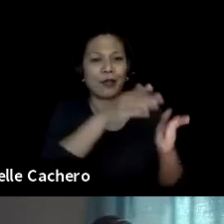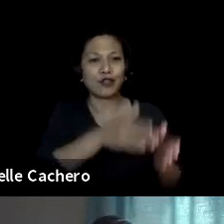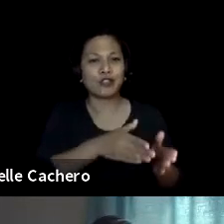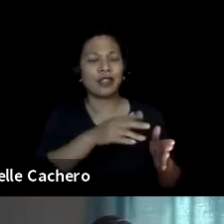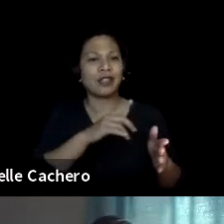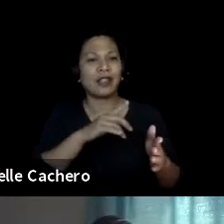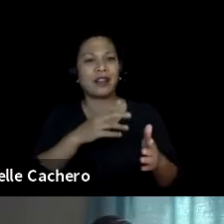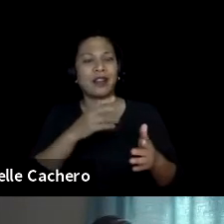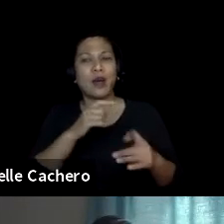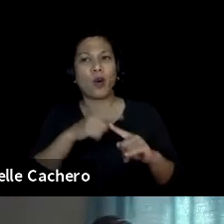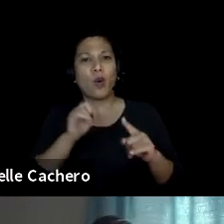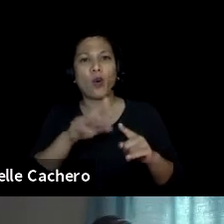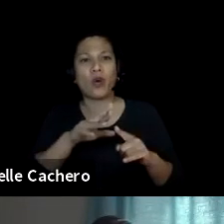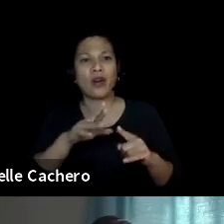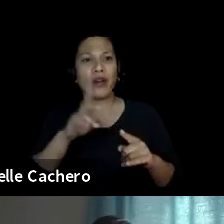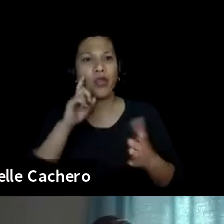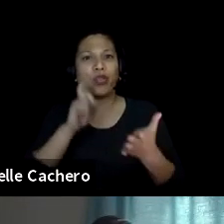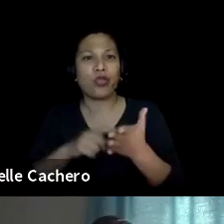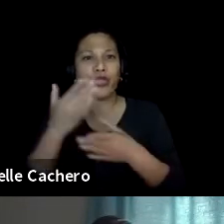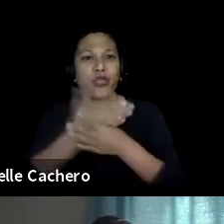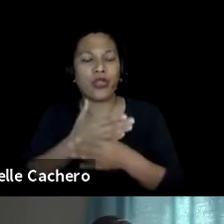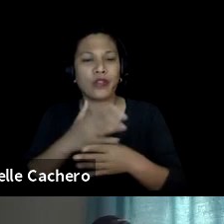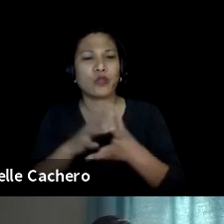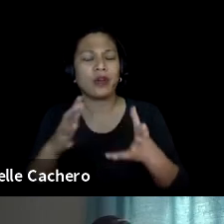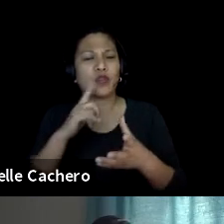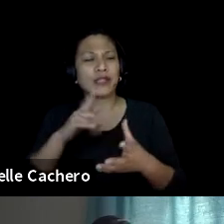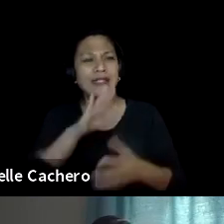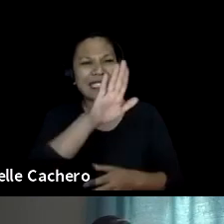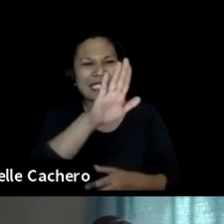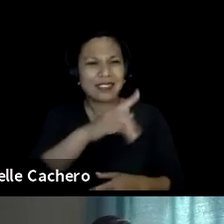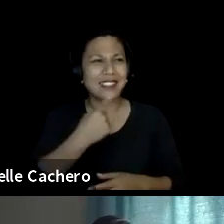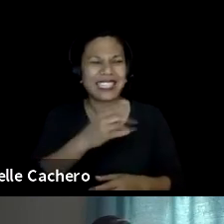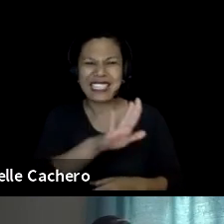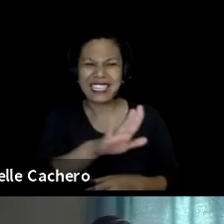harassment or discrimination, or the group of people, and, you know,